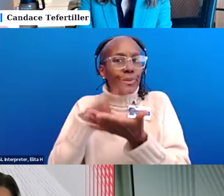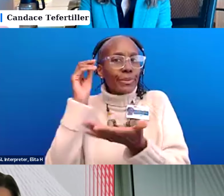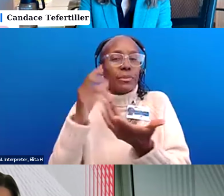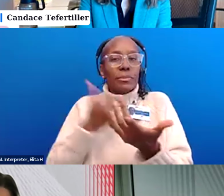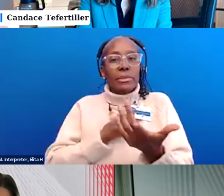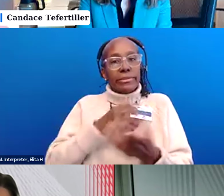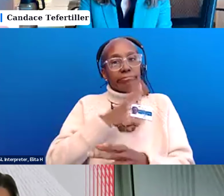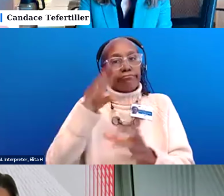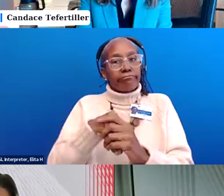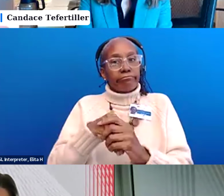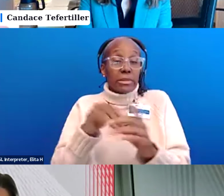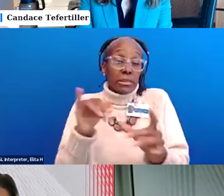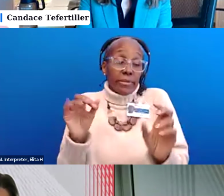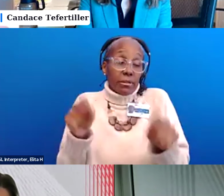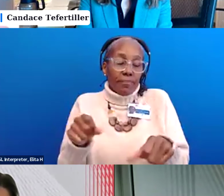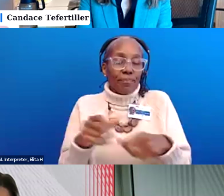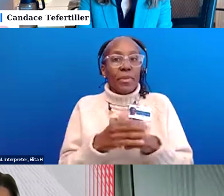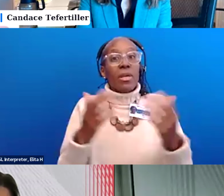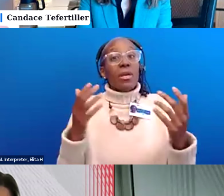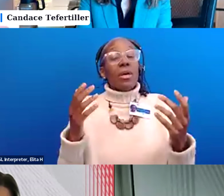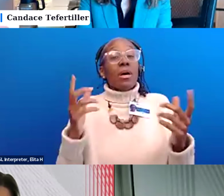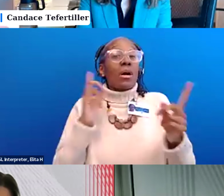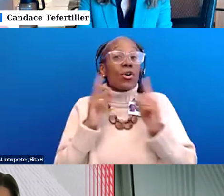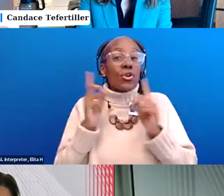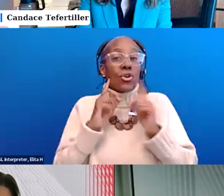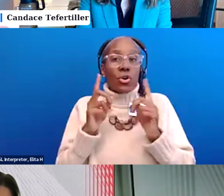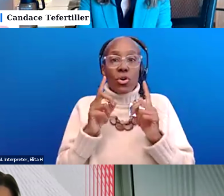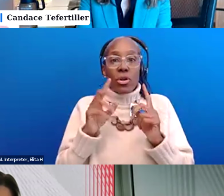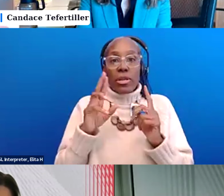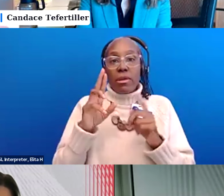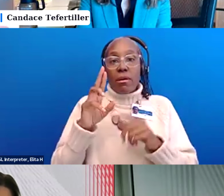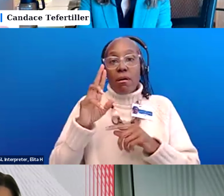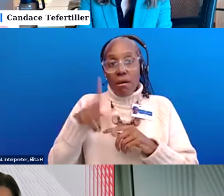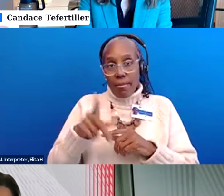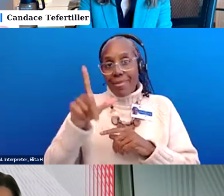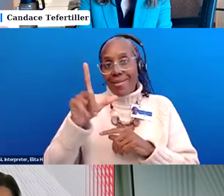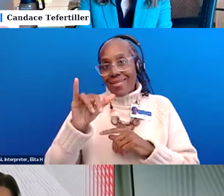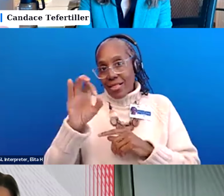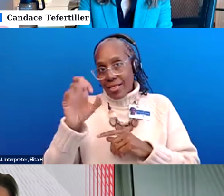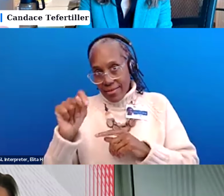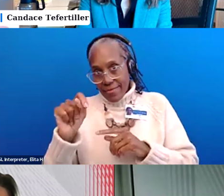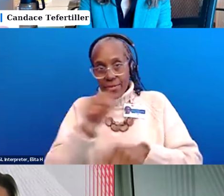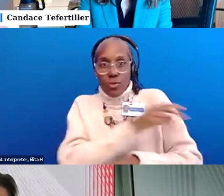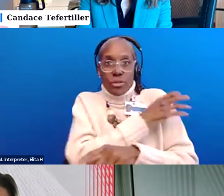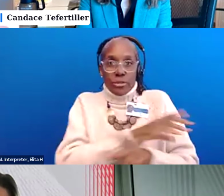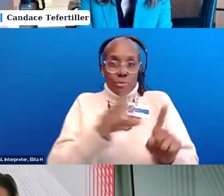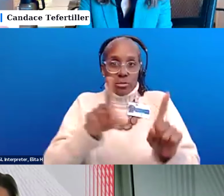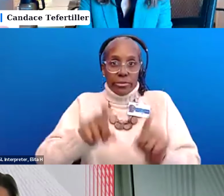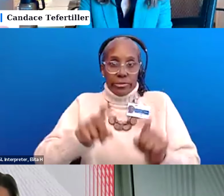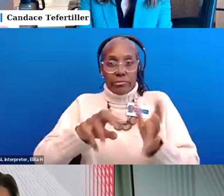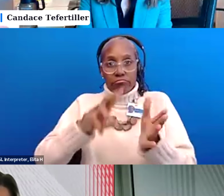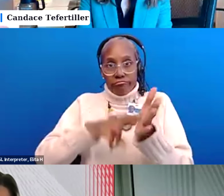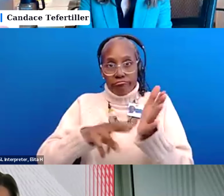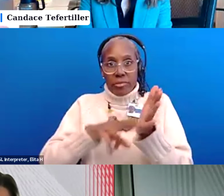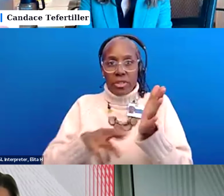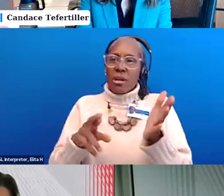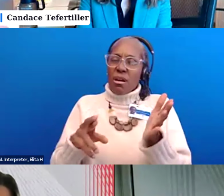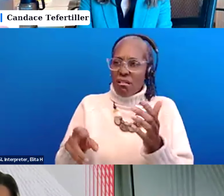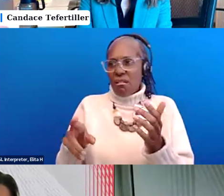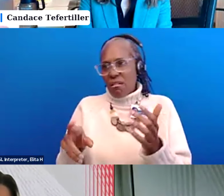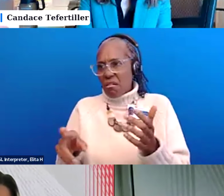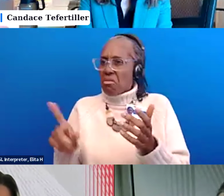participate if I'm able to. Hearing about the Uplift trial and onward at the point in time, it seemed almost